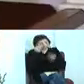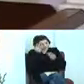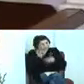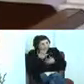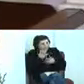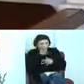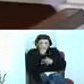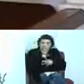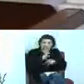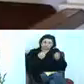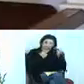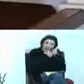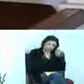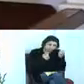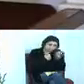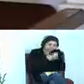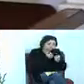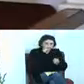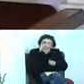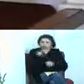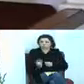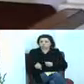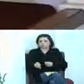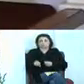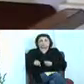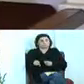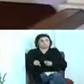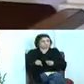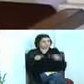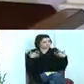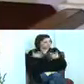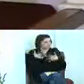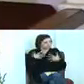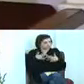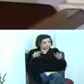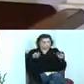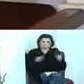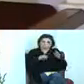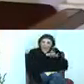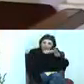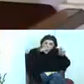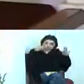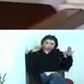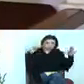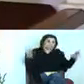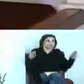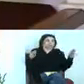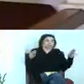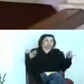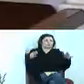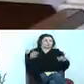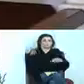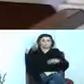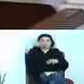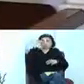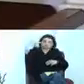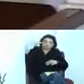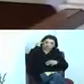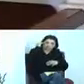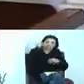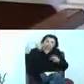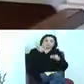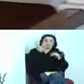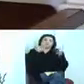don't have to be afraid. We can open that door. God knows the plans that